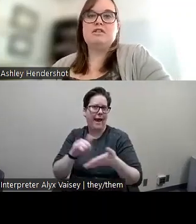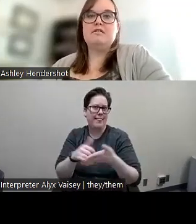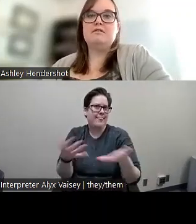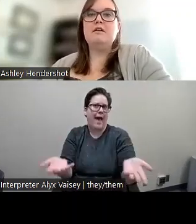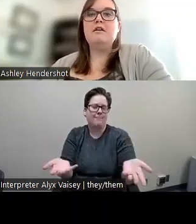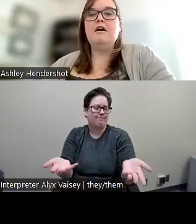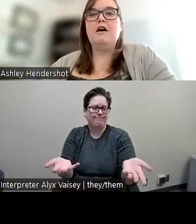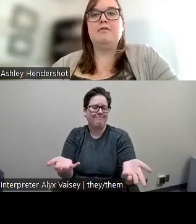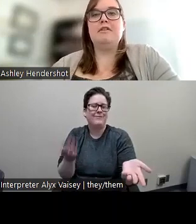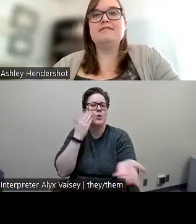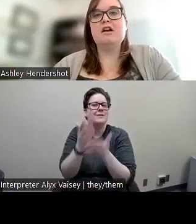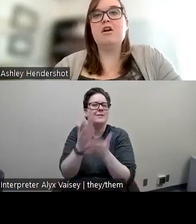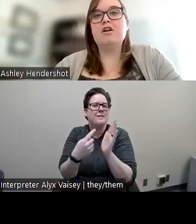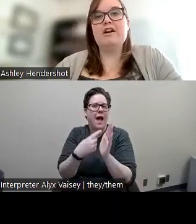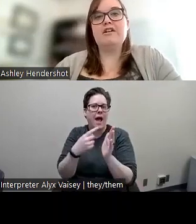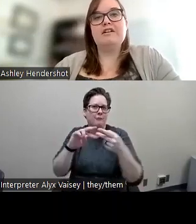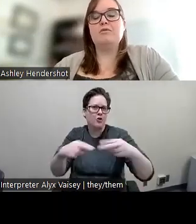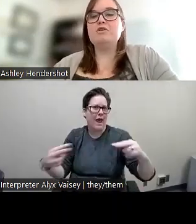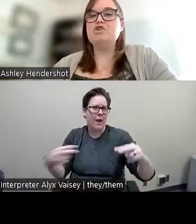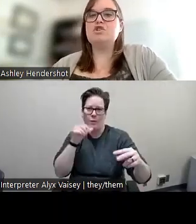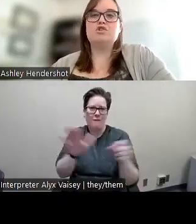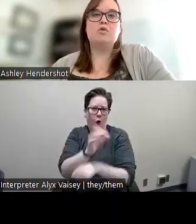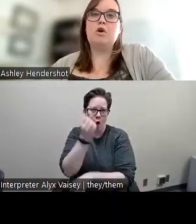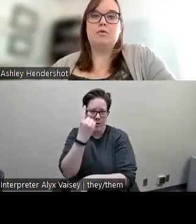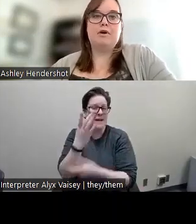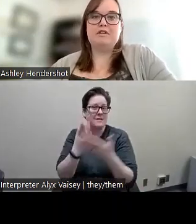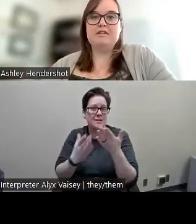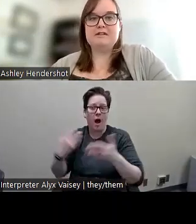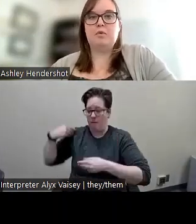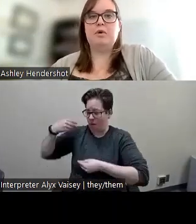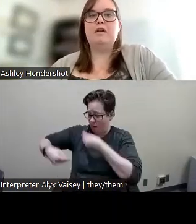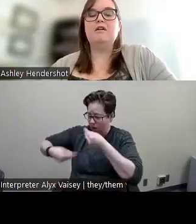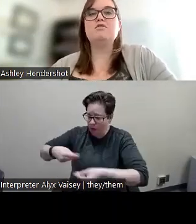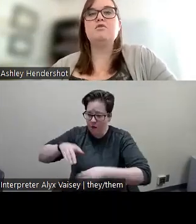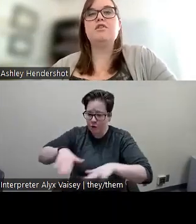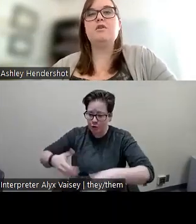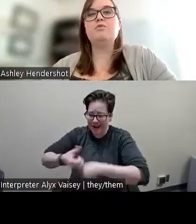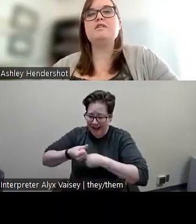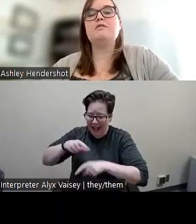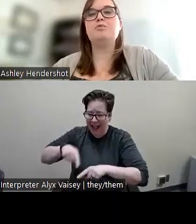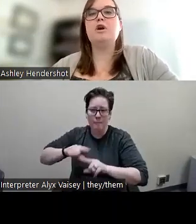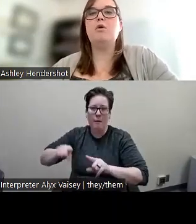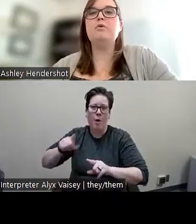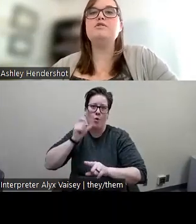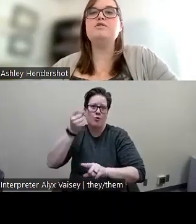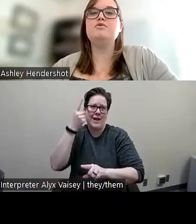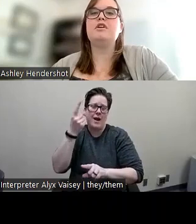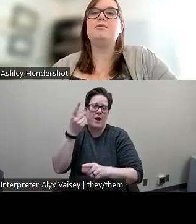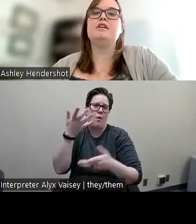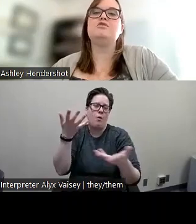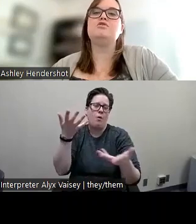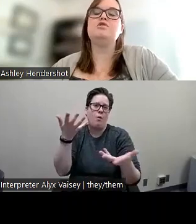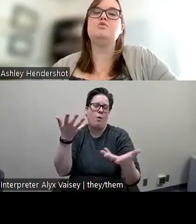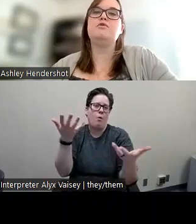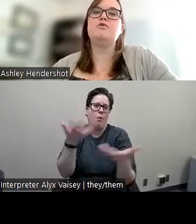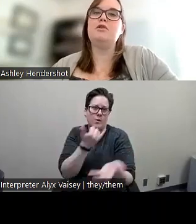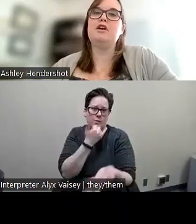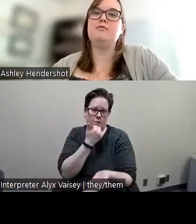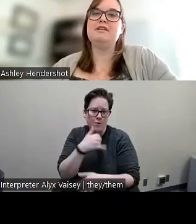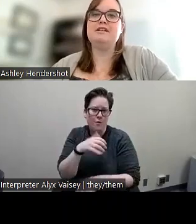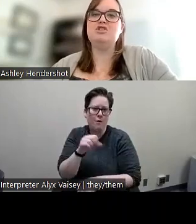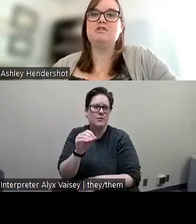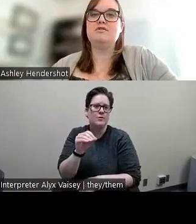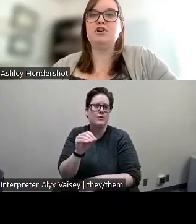don't understand, things that are inherited that we just don't know about at this point. So for that reason, we always use family history to